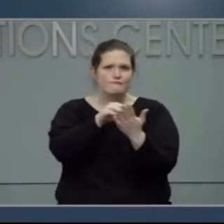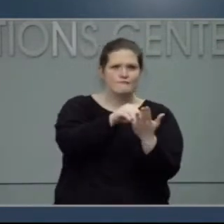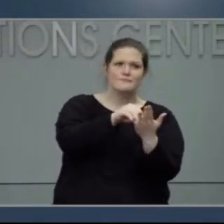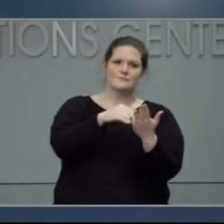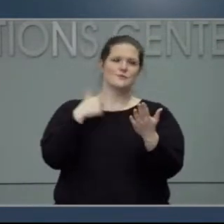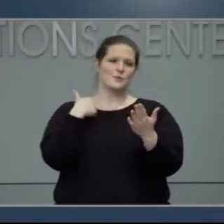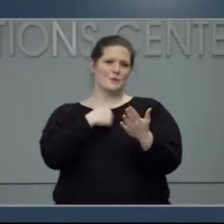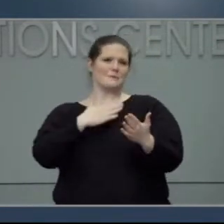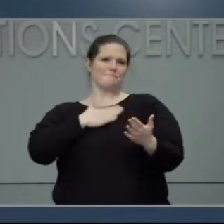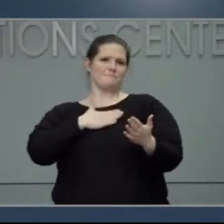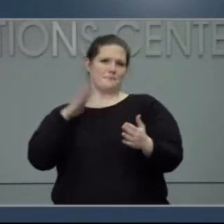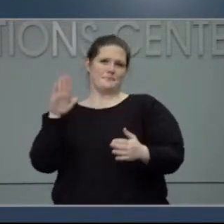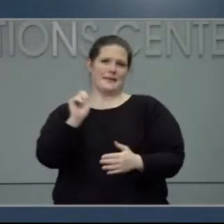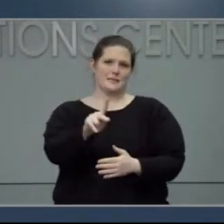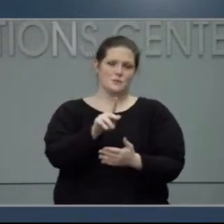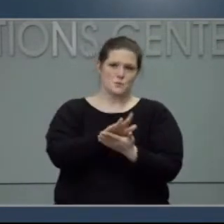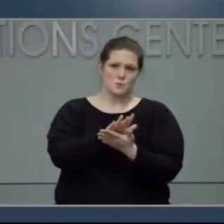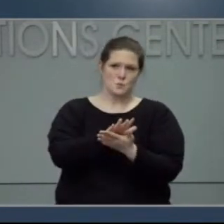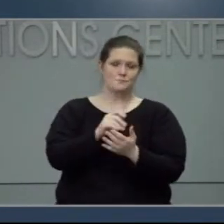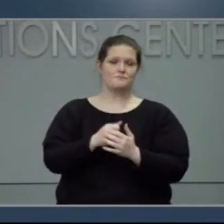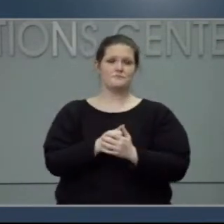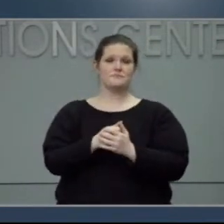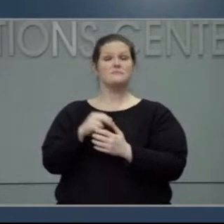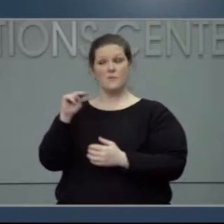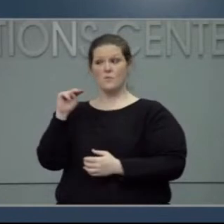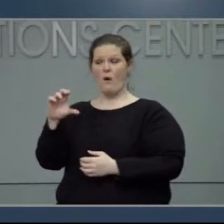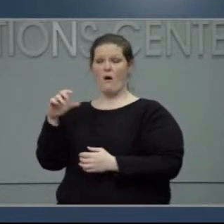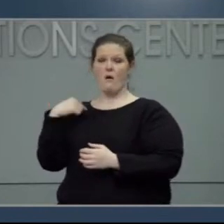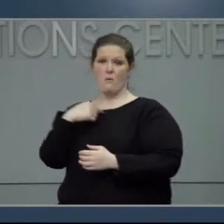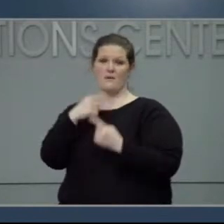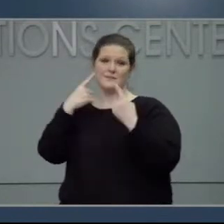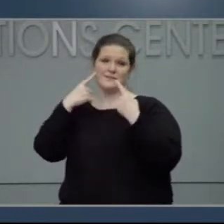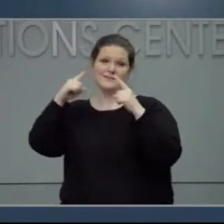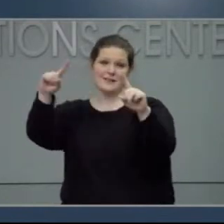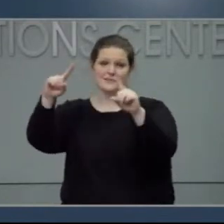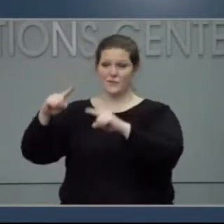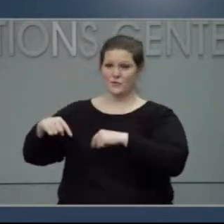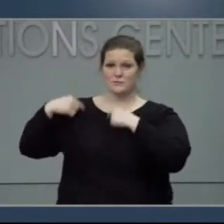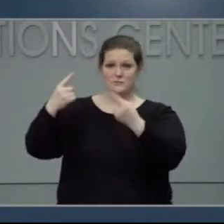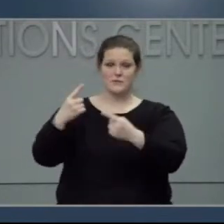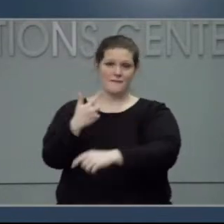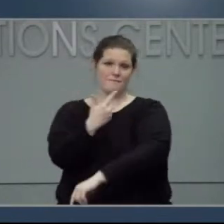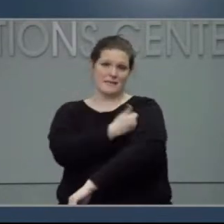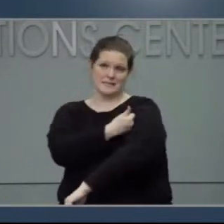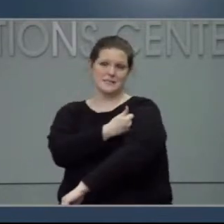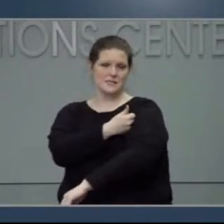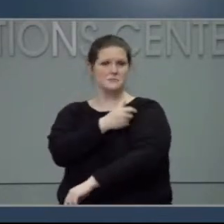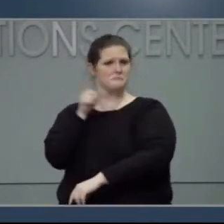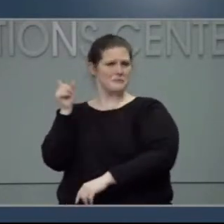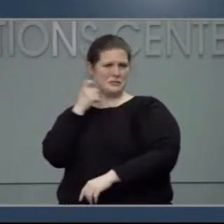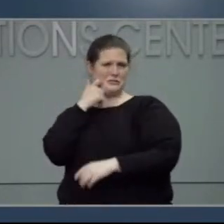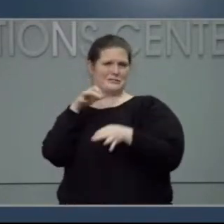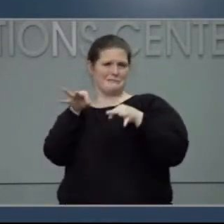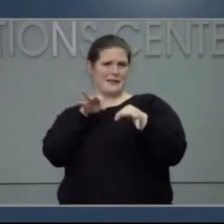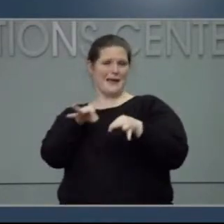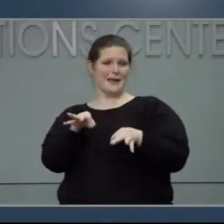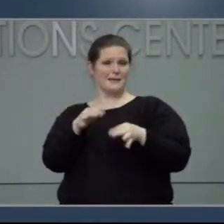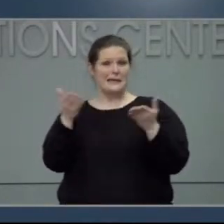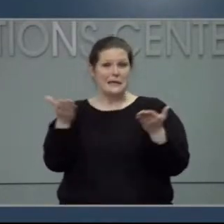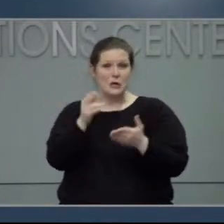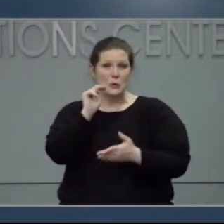North Carolina's success with our vaccine distribution. As of today, you heard Dr. Cohen tell you, we've administered more